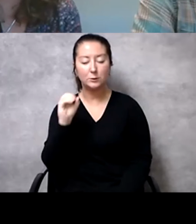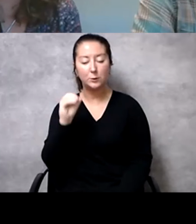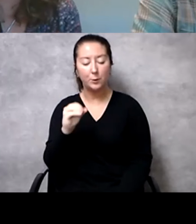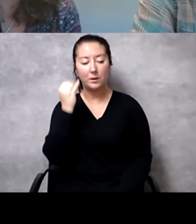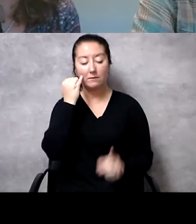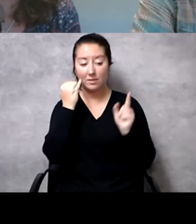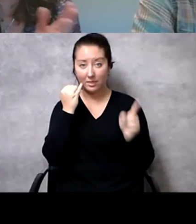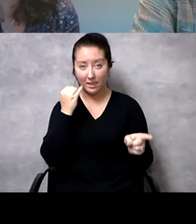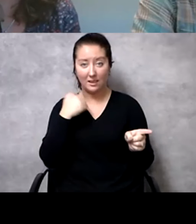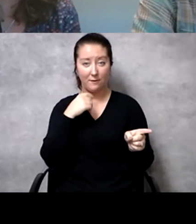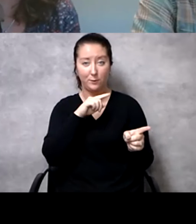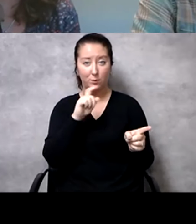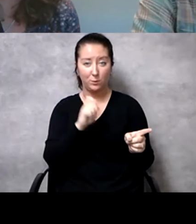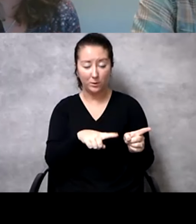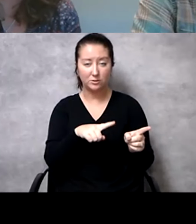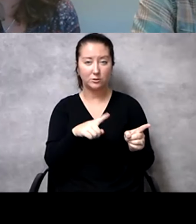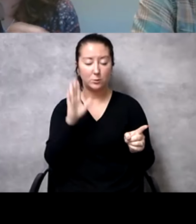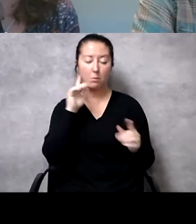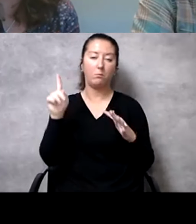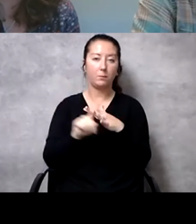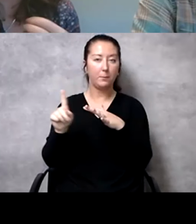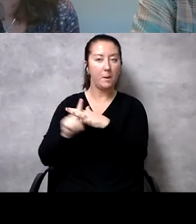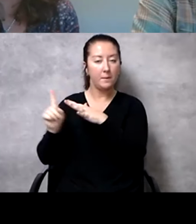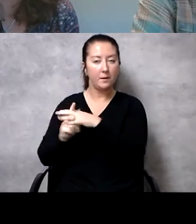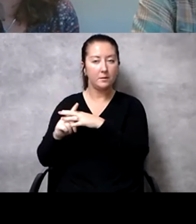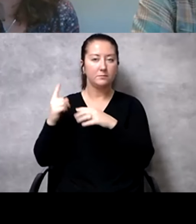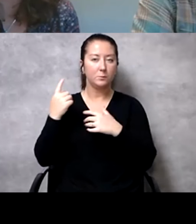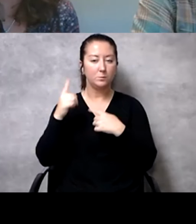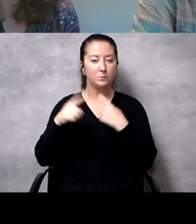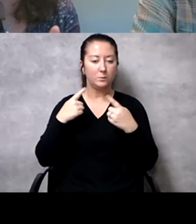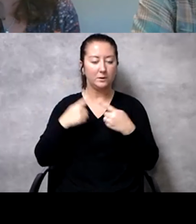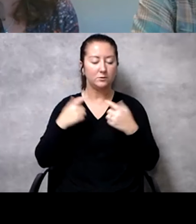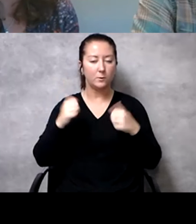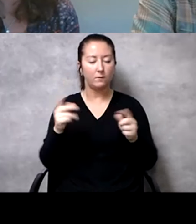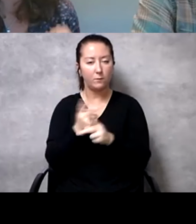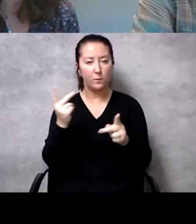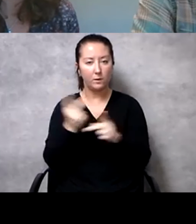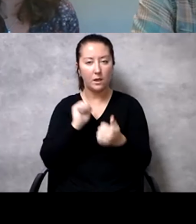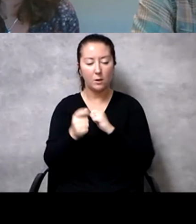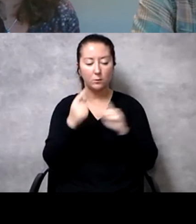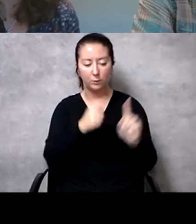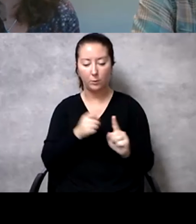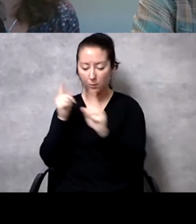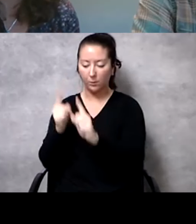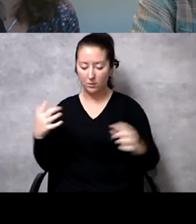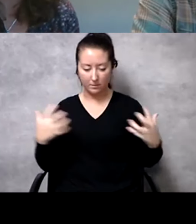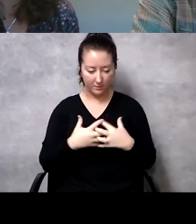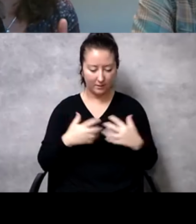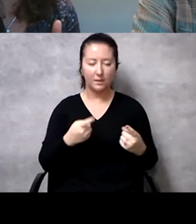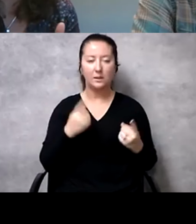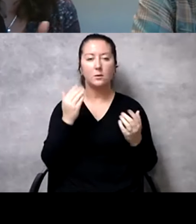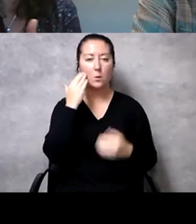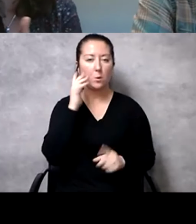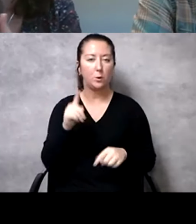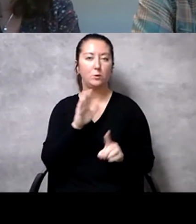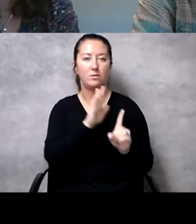questions that come up in these kind of alignment exercises, then they know to come to you and get those questions answered